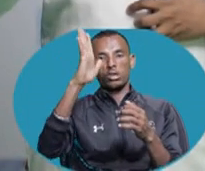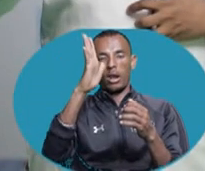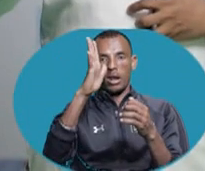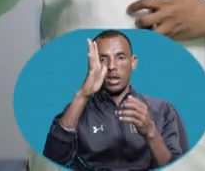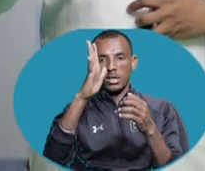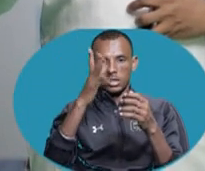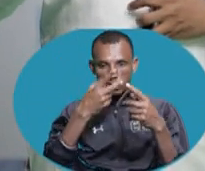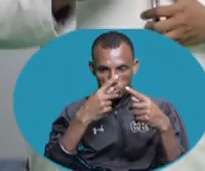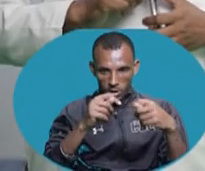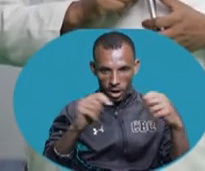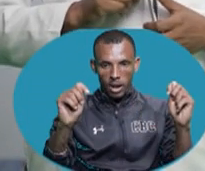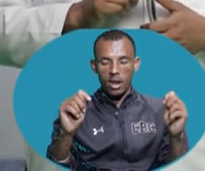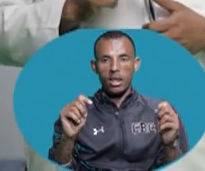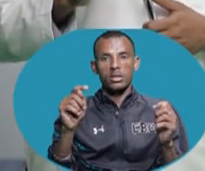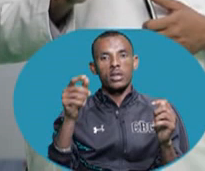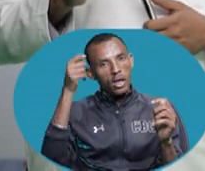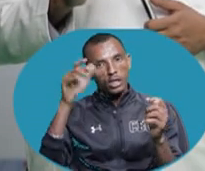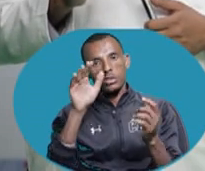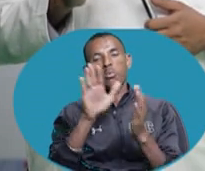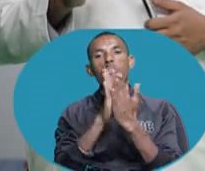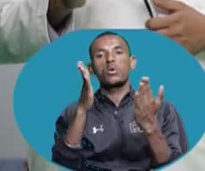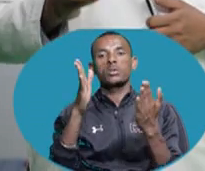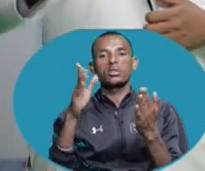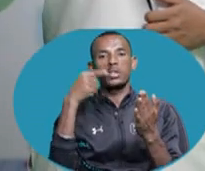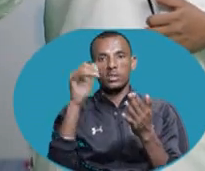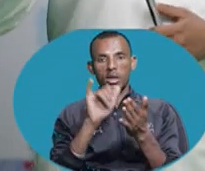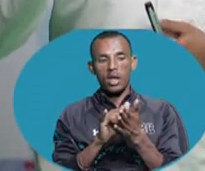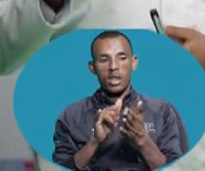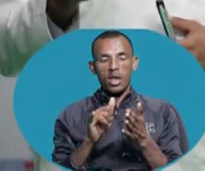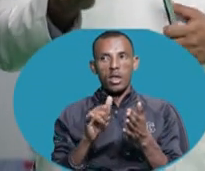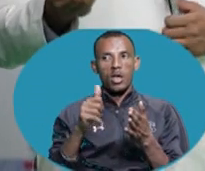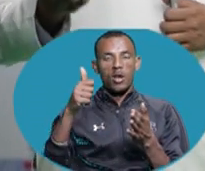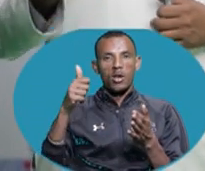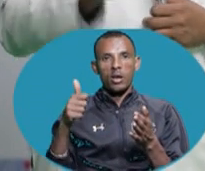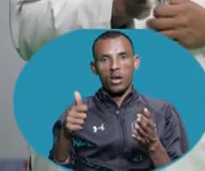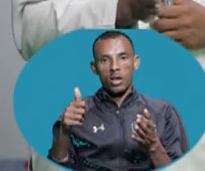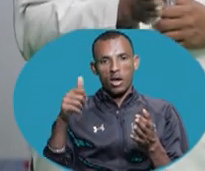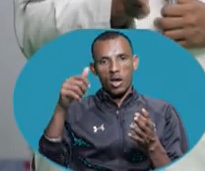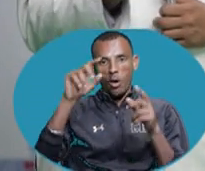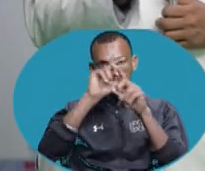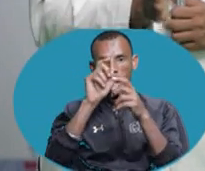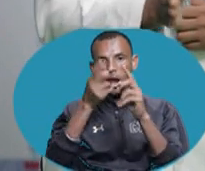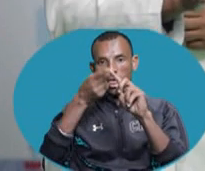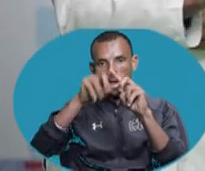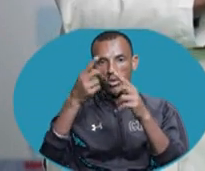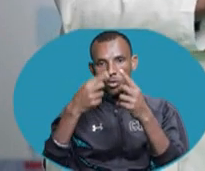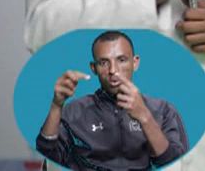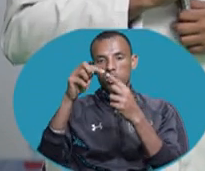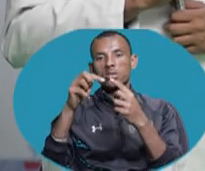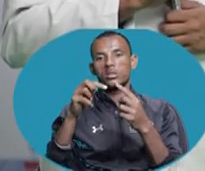This book, Hitler says, Austria returned to the motherland